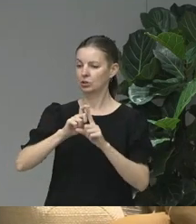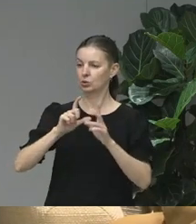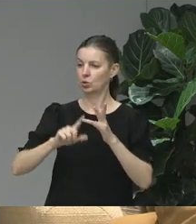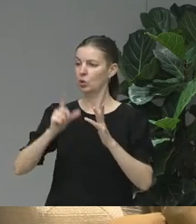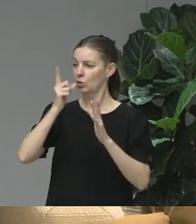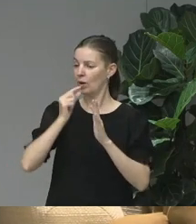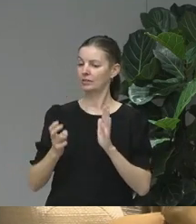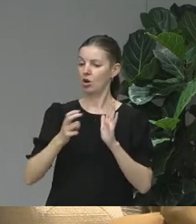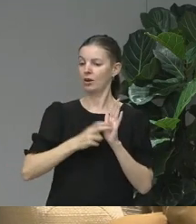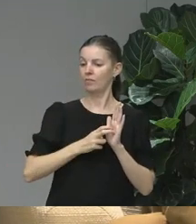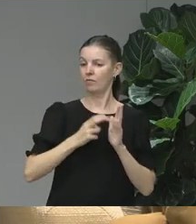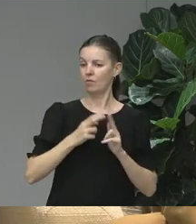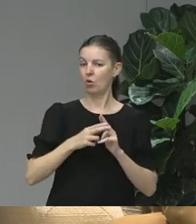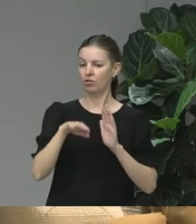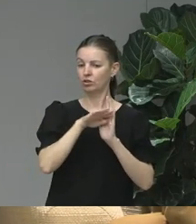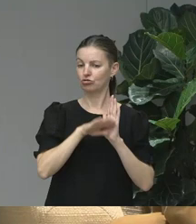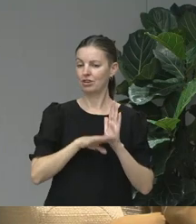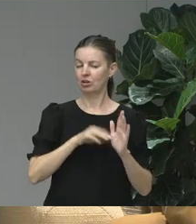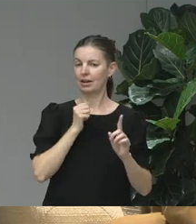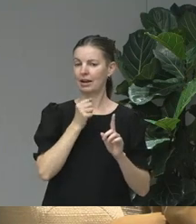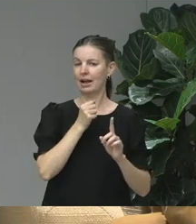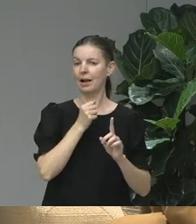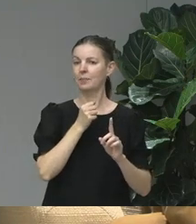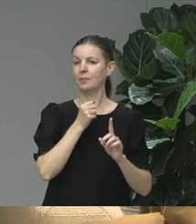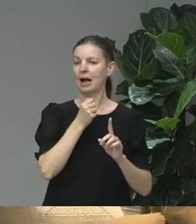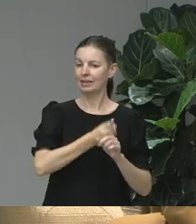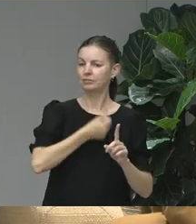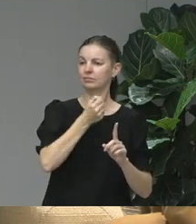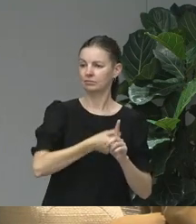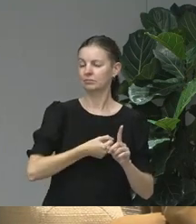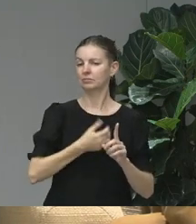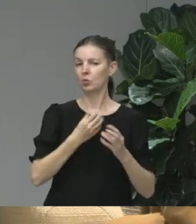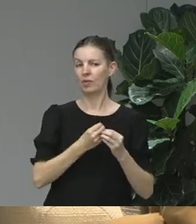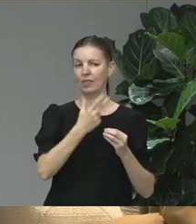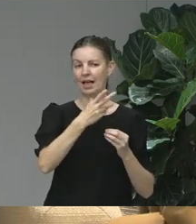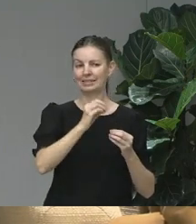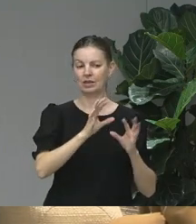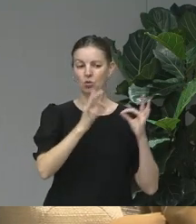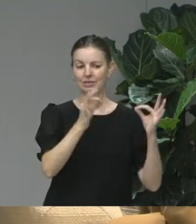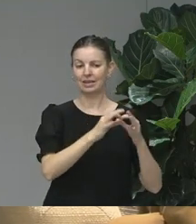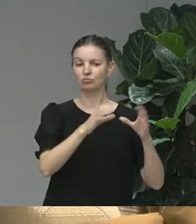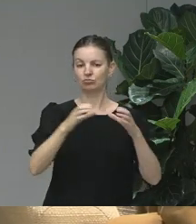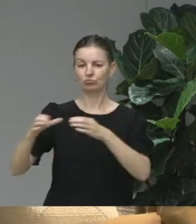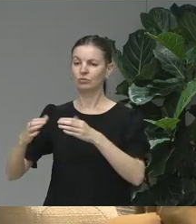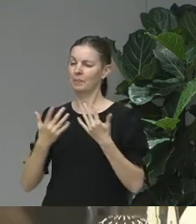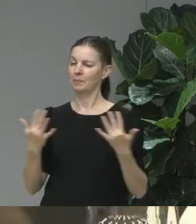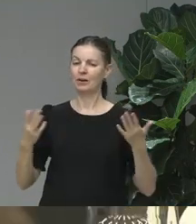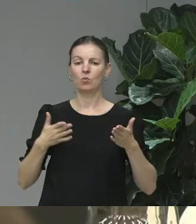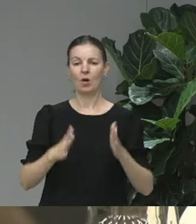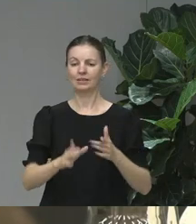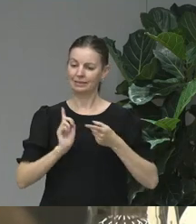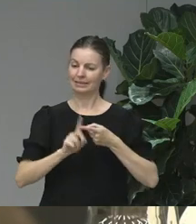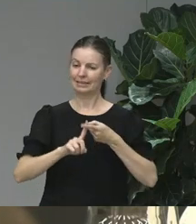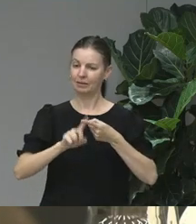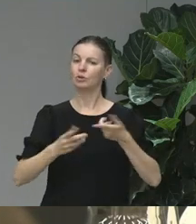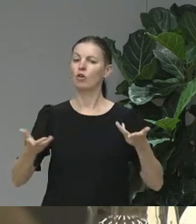Charter campaign along with the other 80 organisations that are already on board. There's lots of ways that we can keep this conversation going. Fantastic.